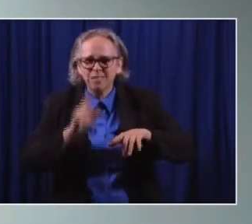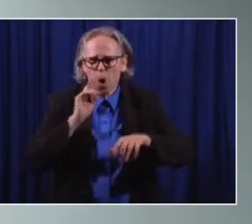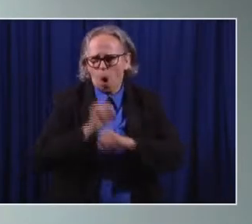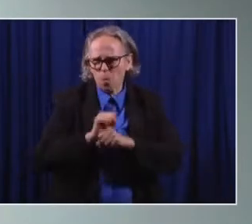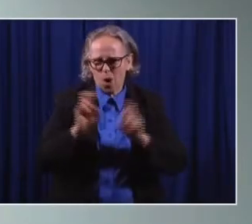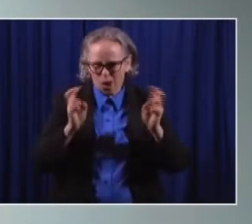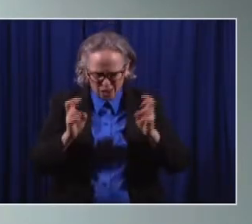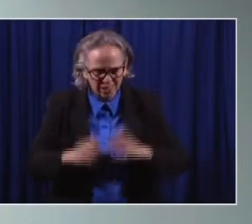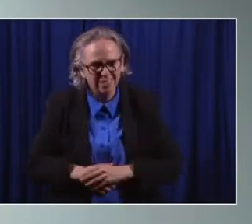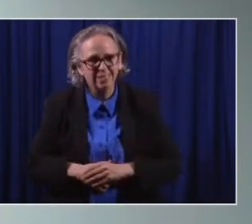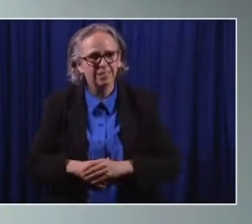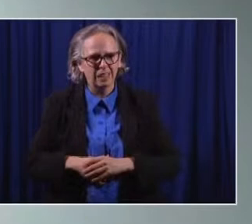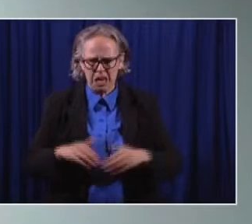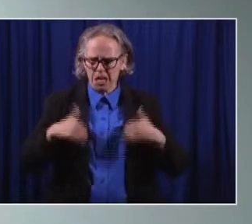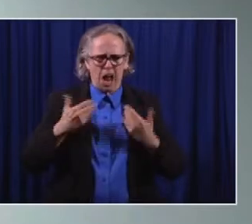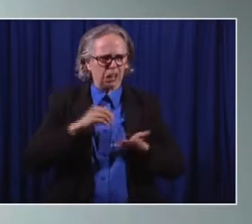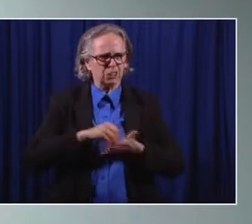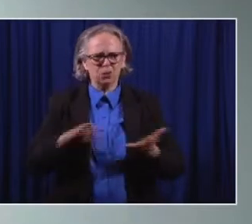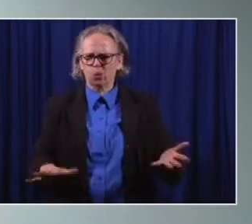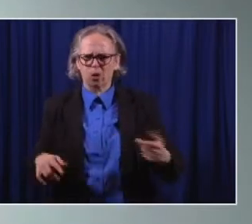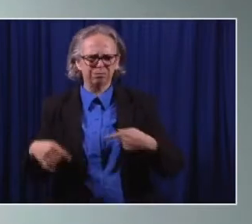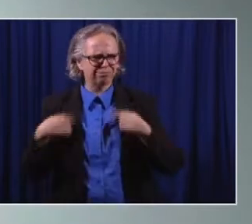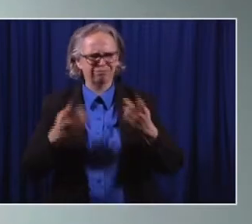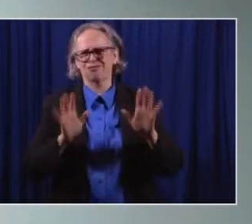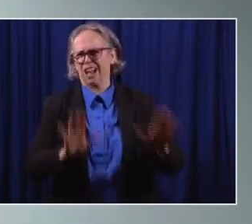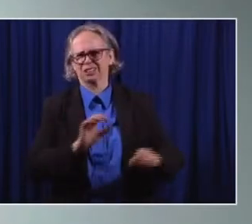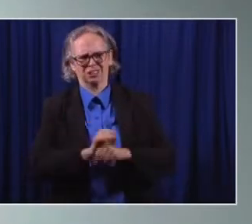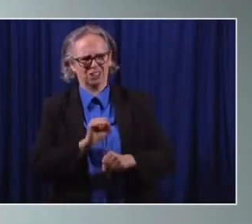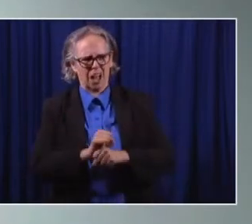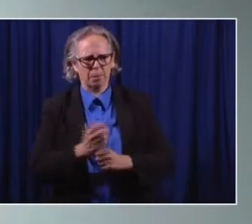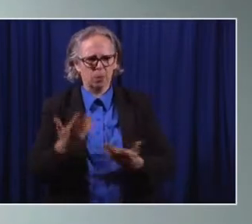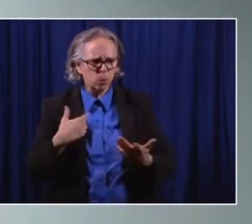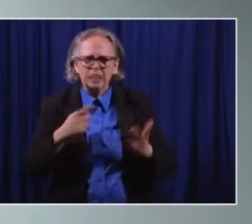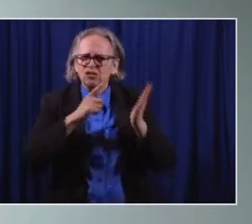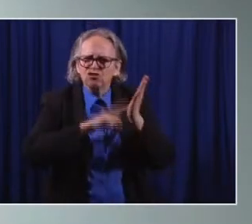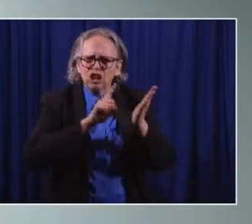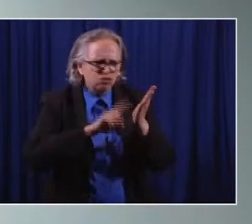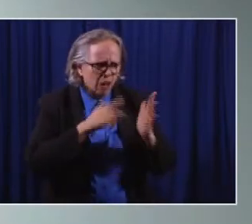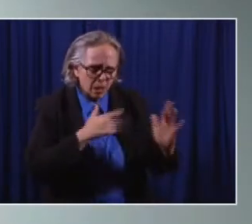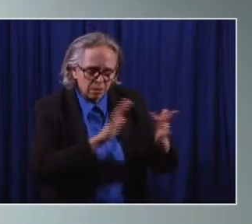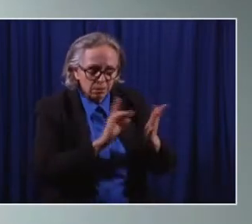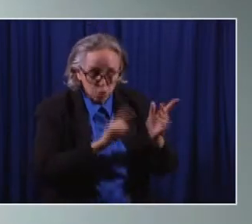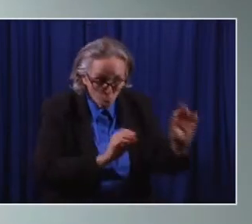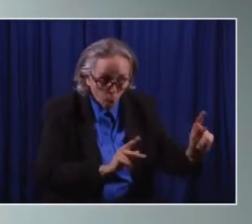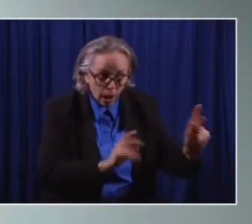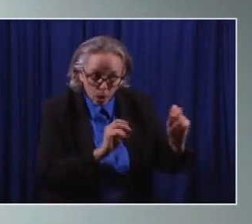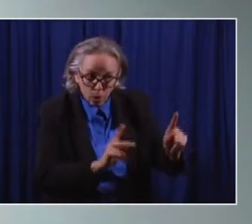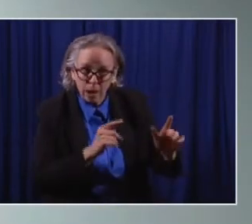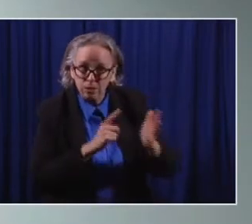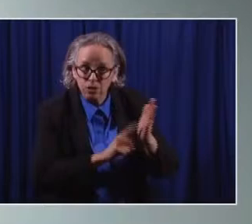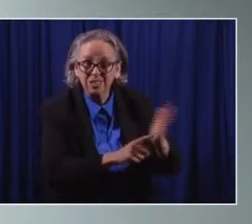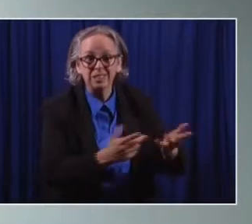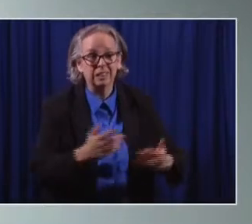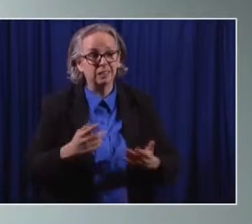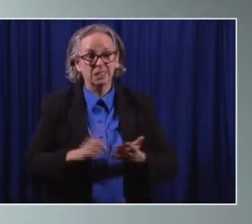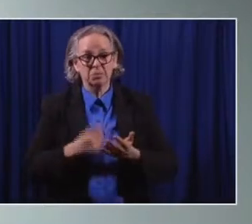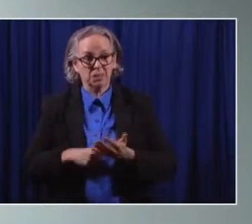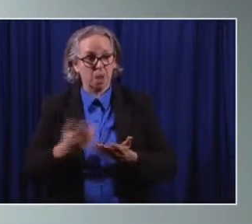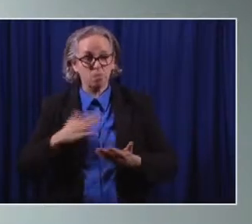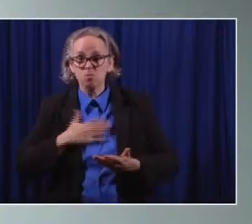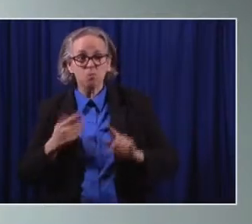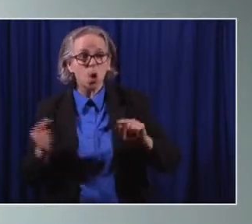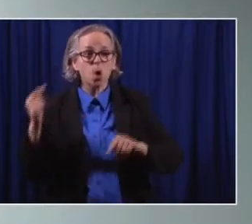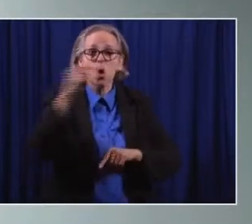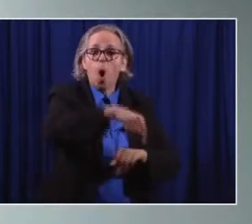our young ones are doing a great job. We're checking in frequently. Sometimes if we have to go knock on a door and see what's going on there,